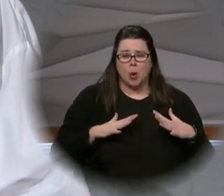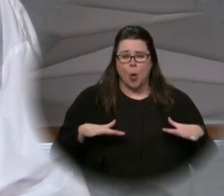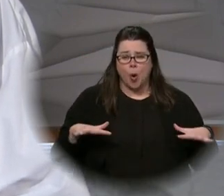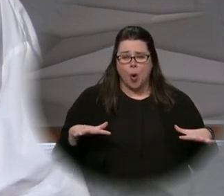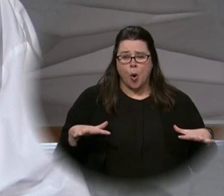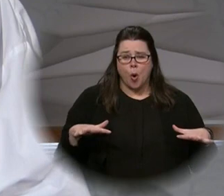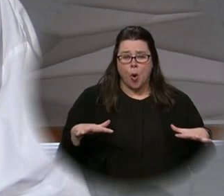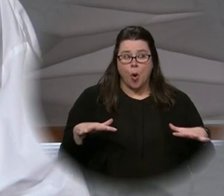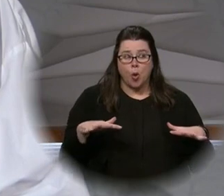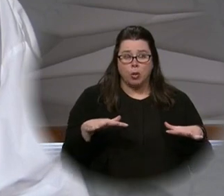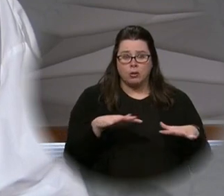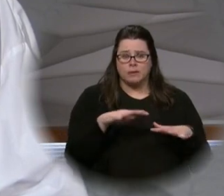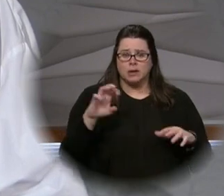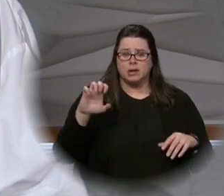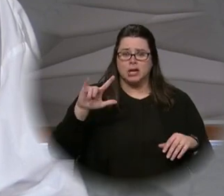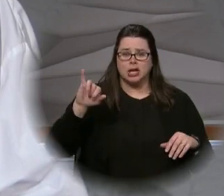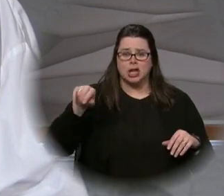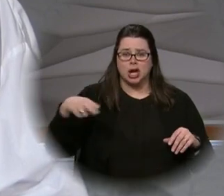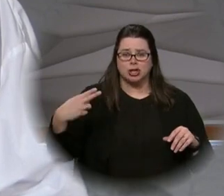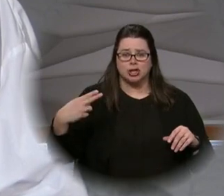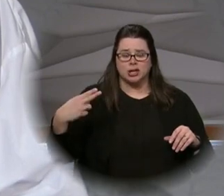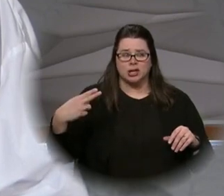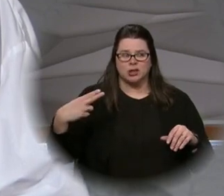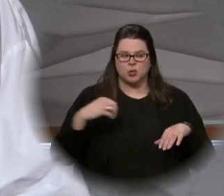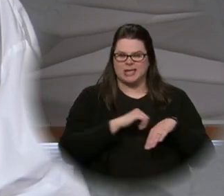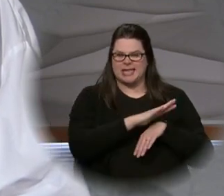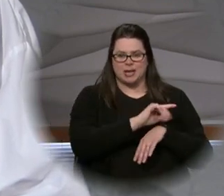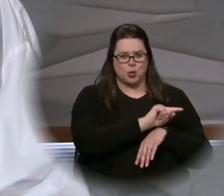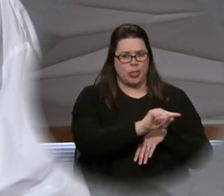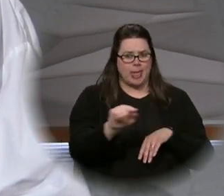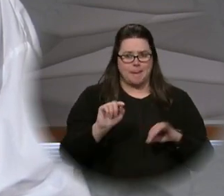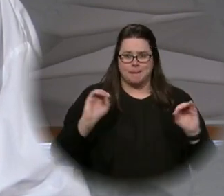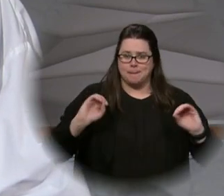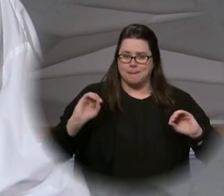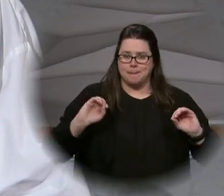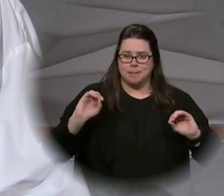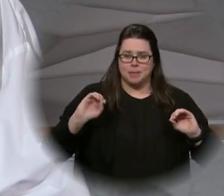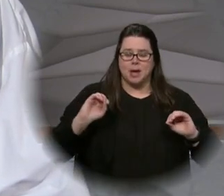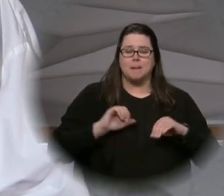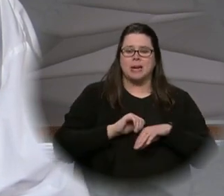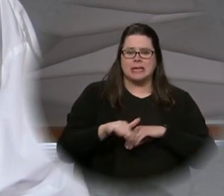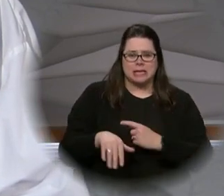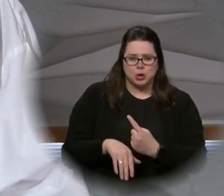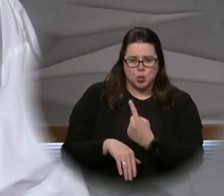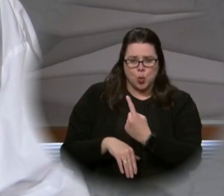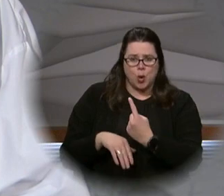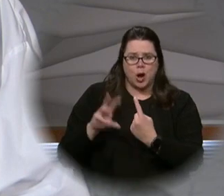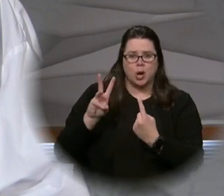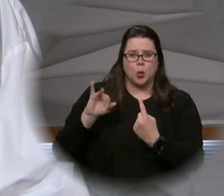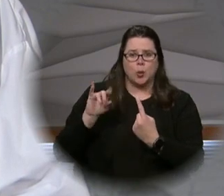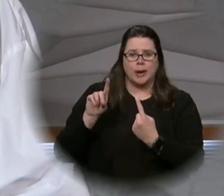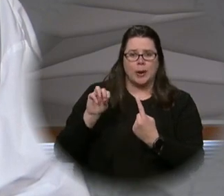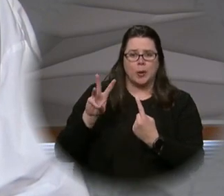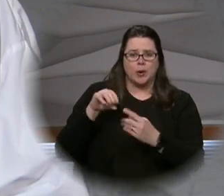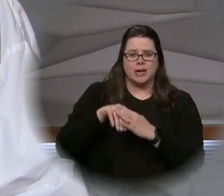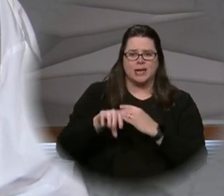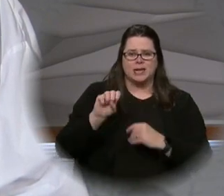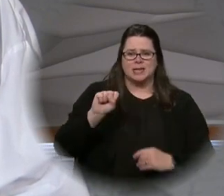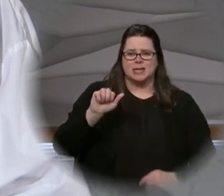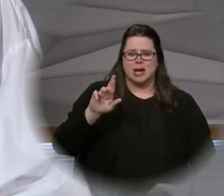none of these that Elijah was sent, but only to a widow in Zarephath, in the land of